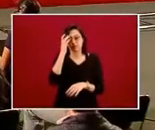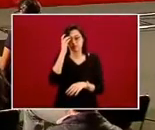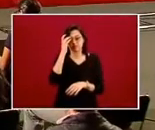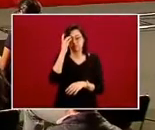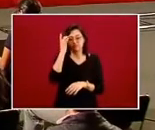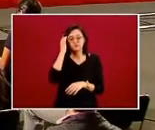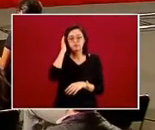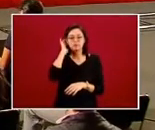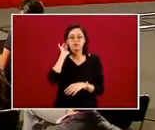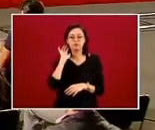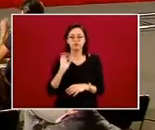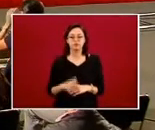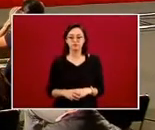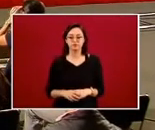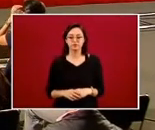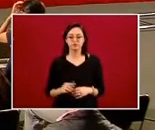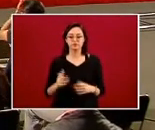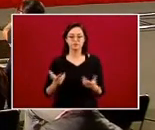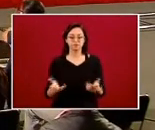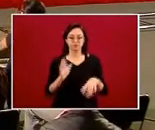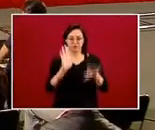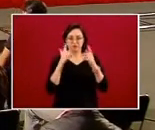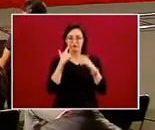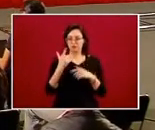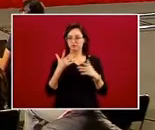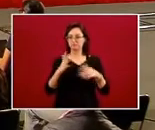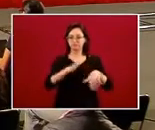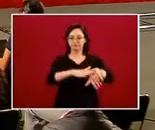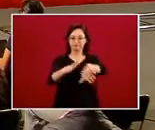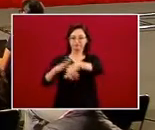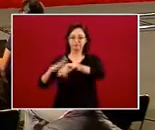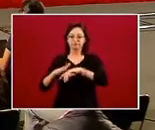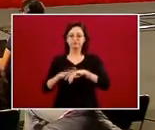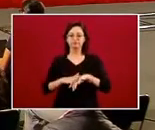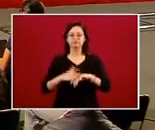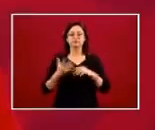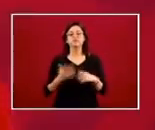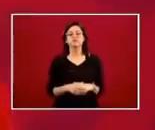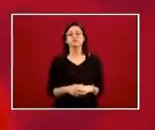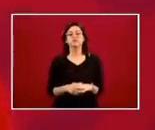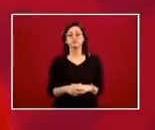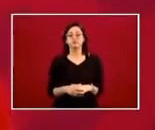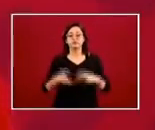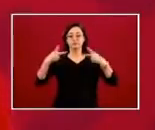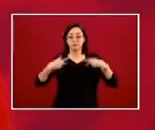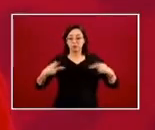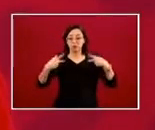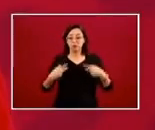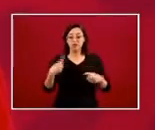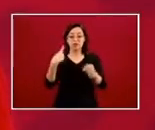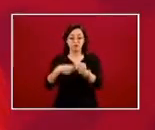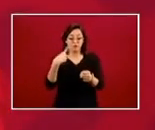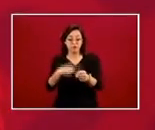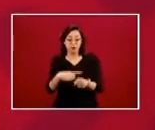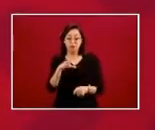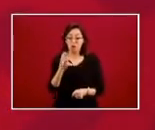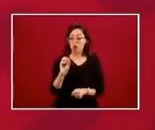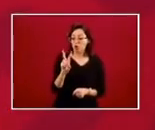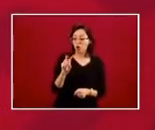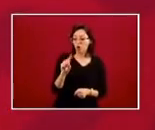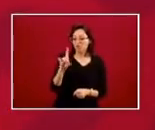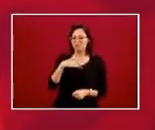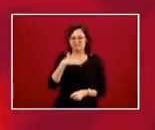symptom cases that are not tested? That are okay. Thank you. Okay, all